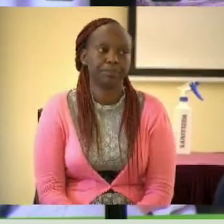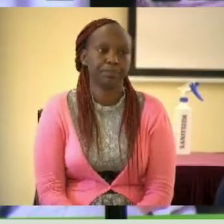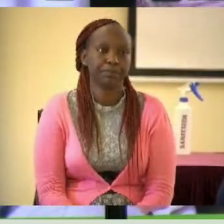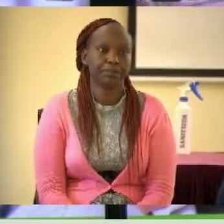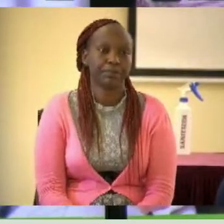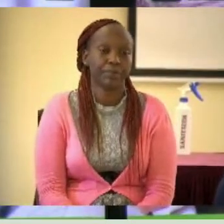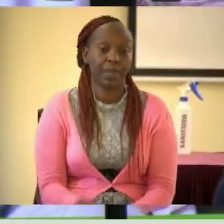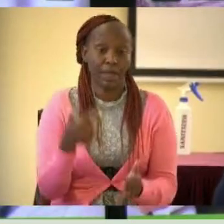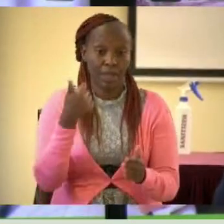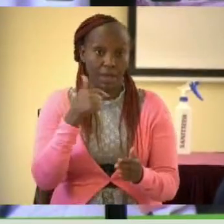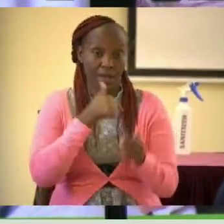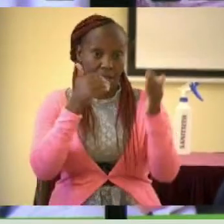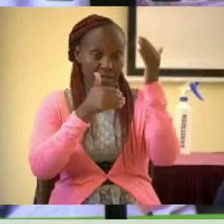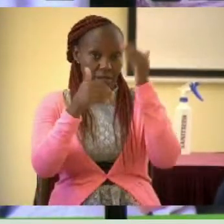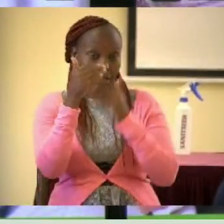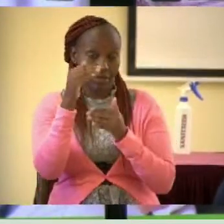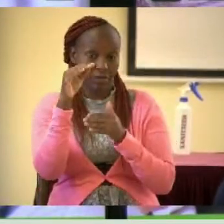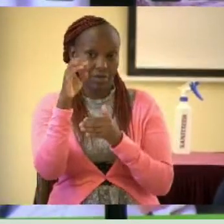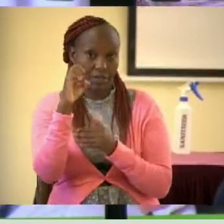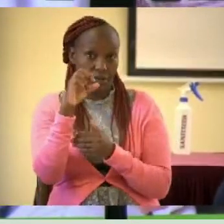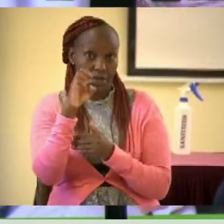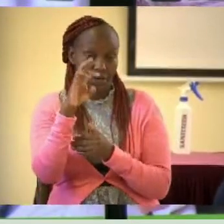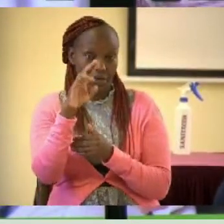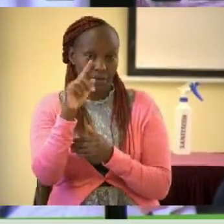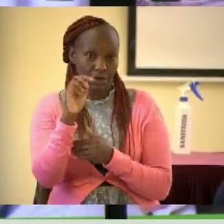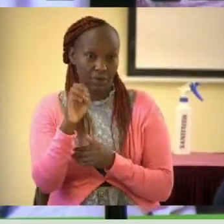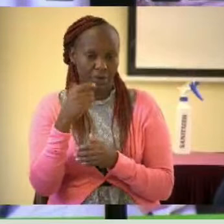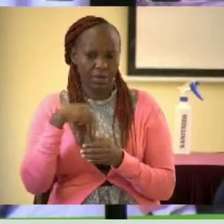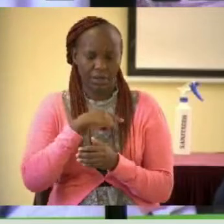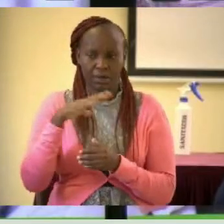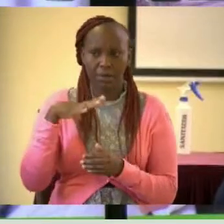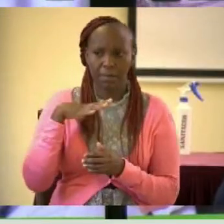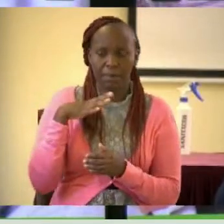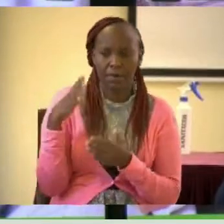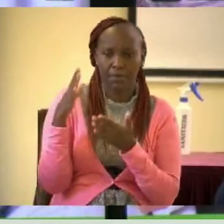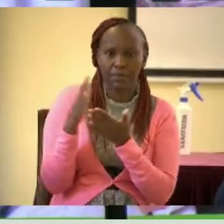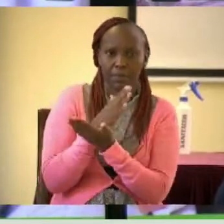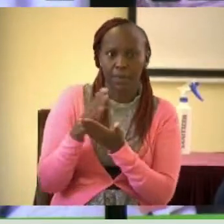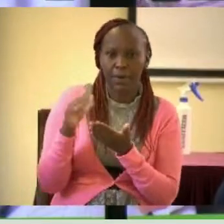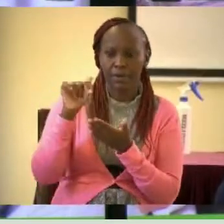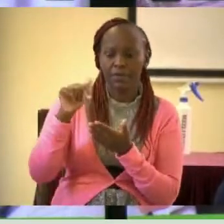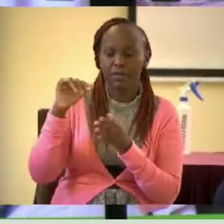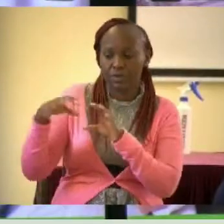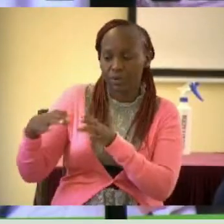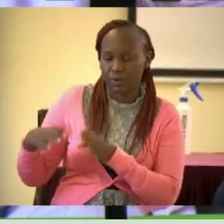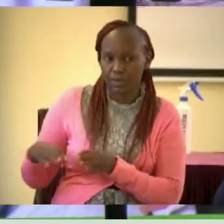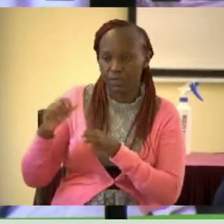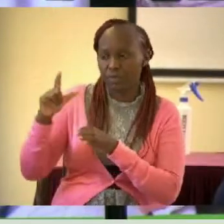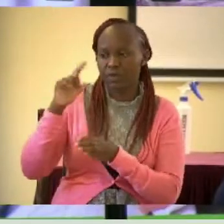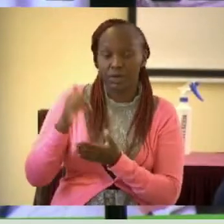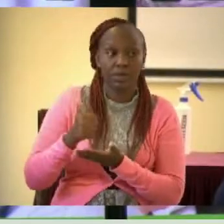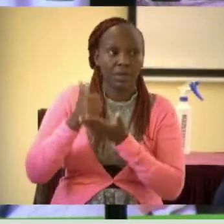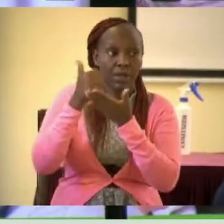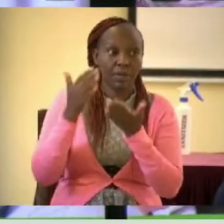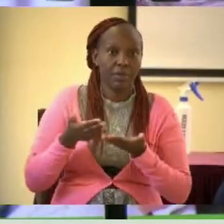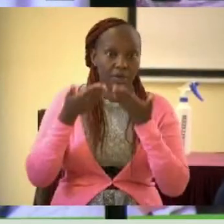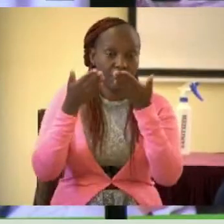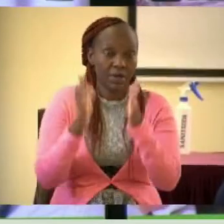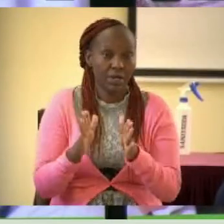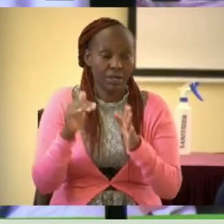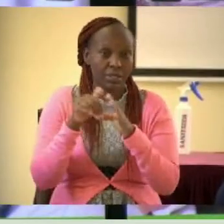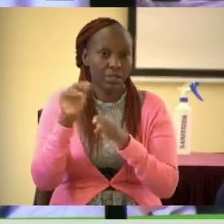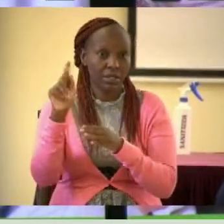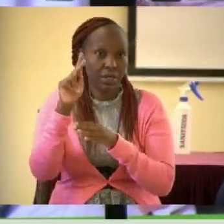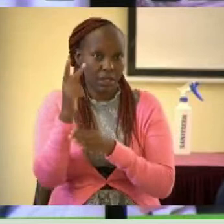Egerton University, we are very proud to be part of the community of legal aid providers in